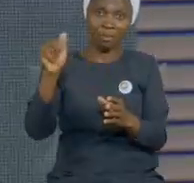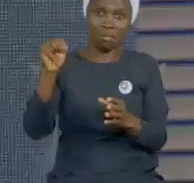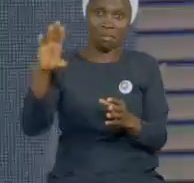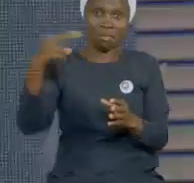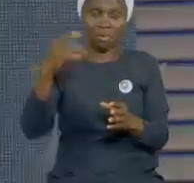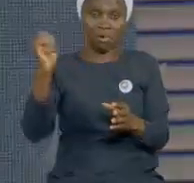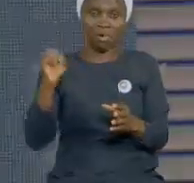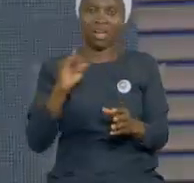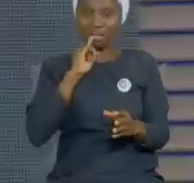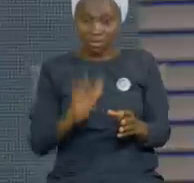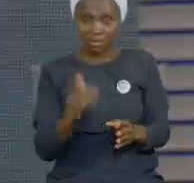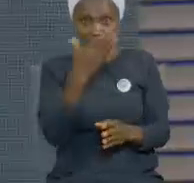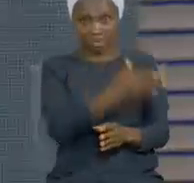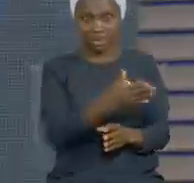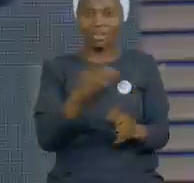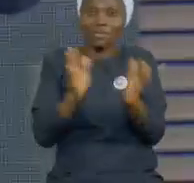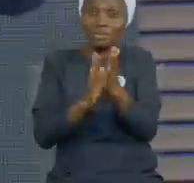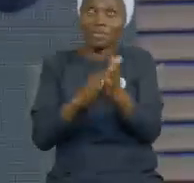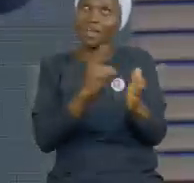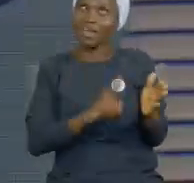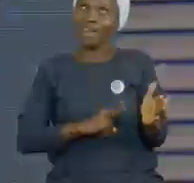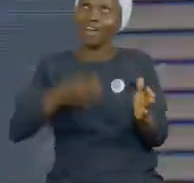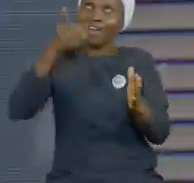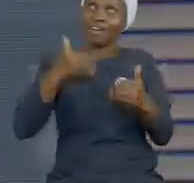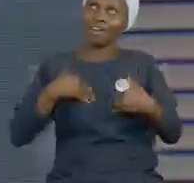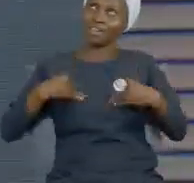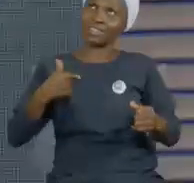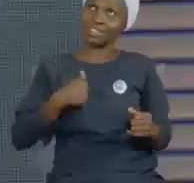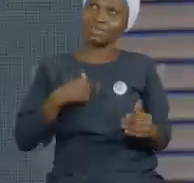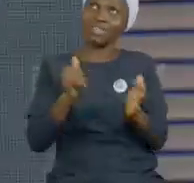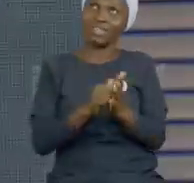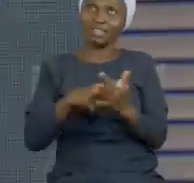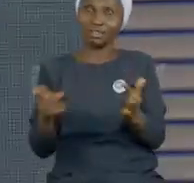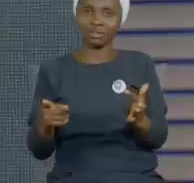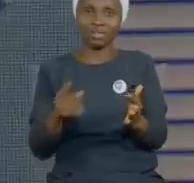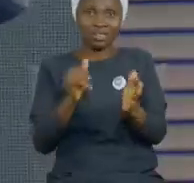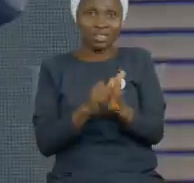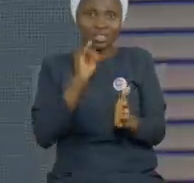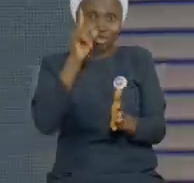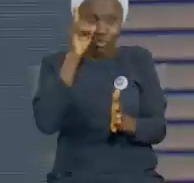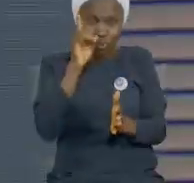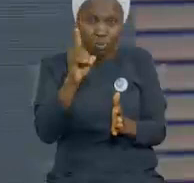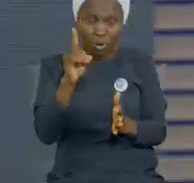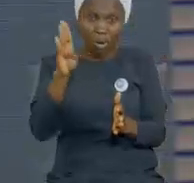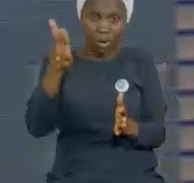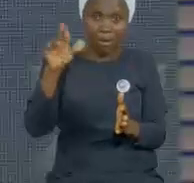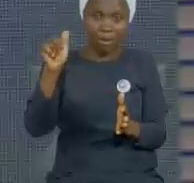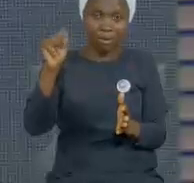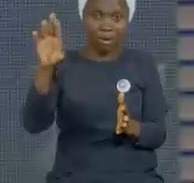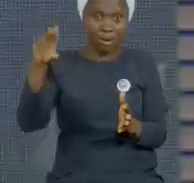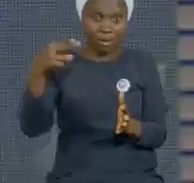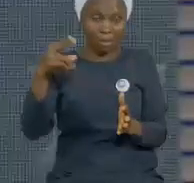That one is gone. One branch is gone. As